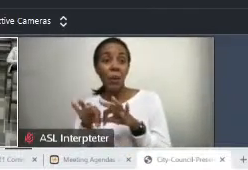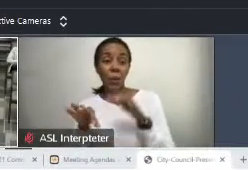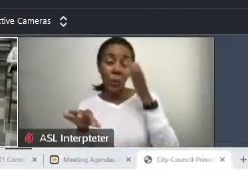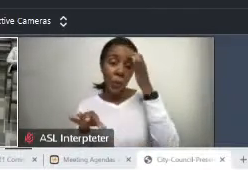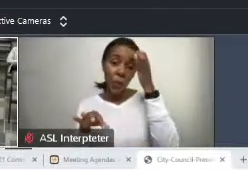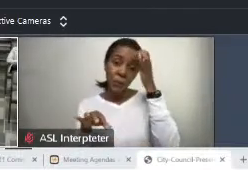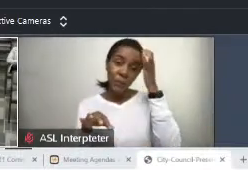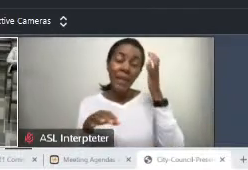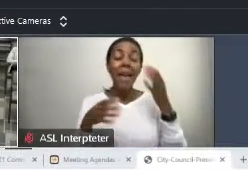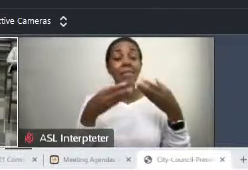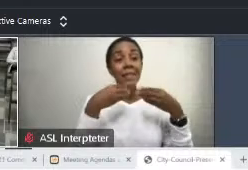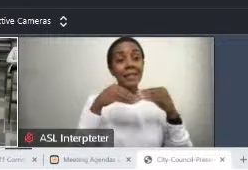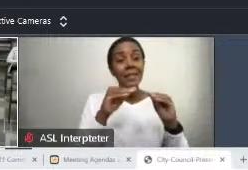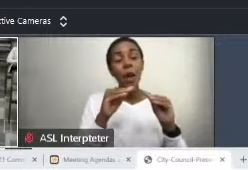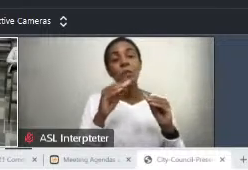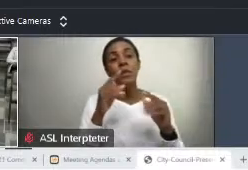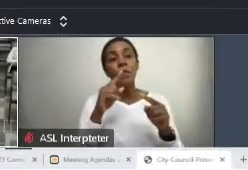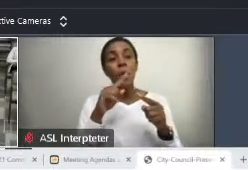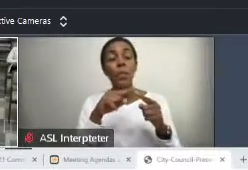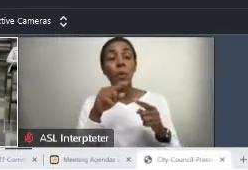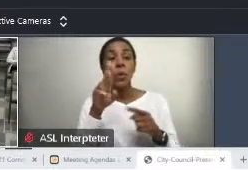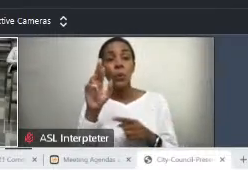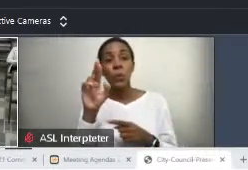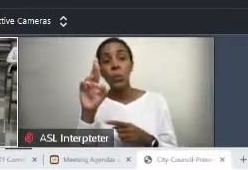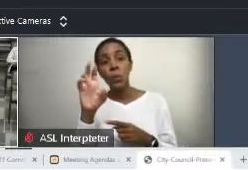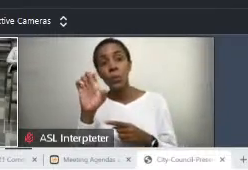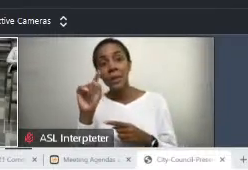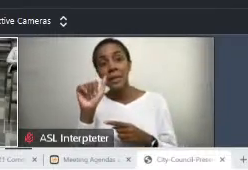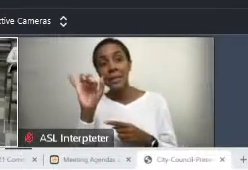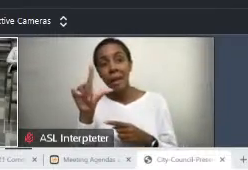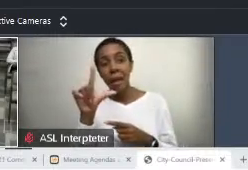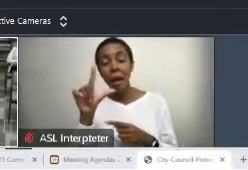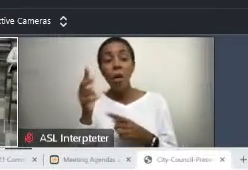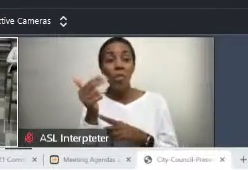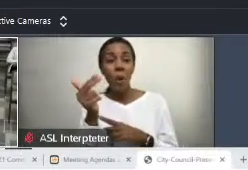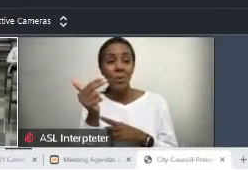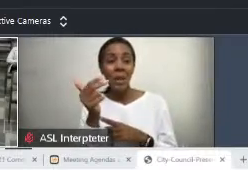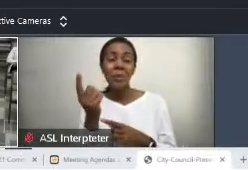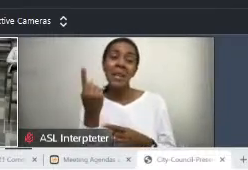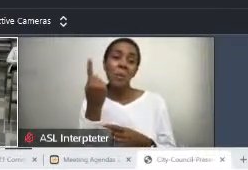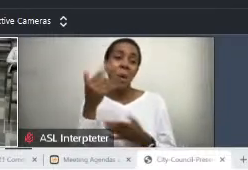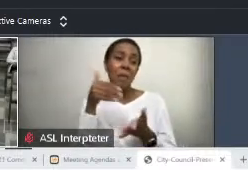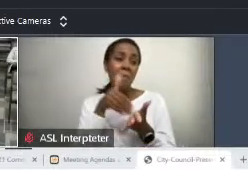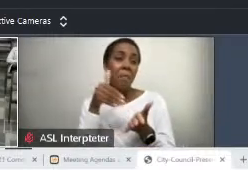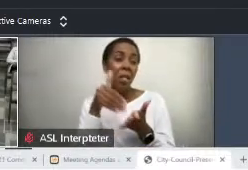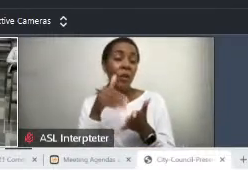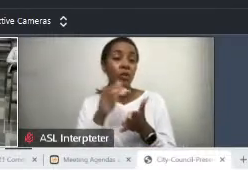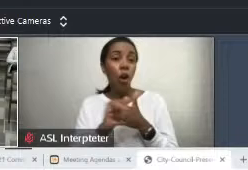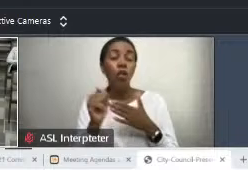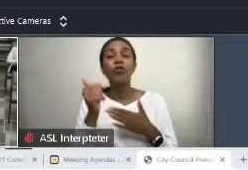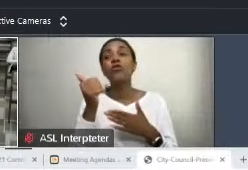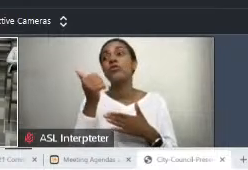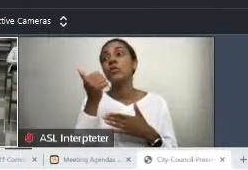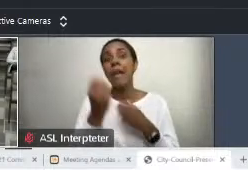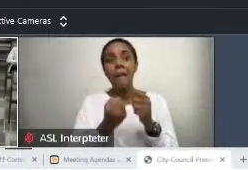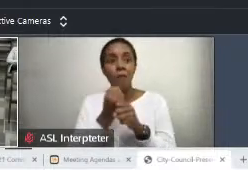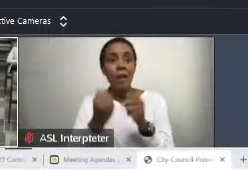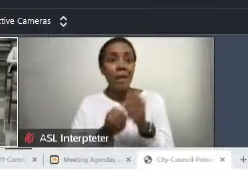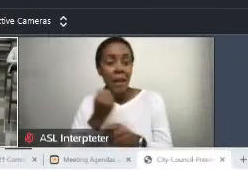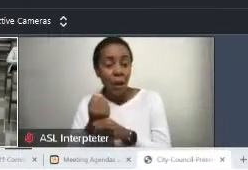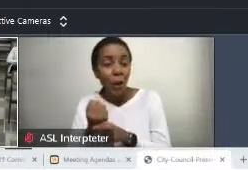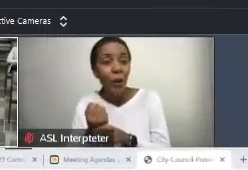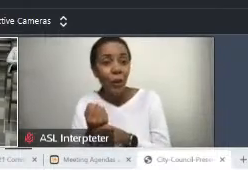the retail and the hotel, we're averaging about $1 million a year in sales tax revenue. So if you take that and take 3.5,